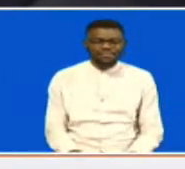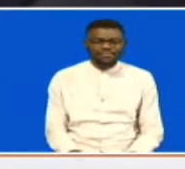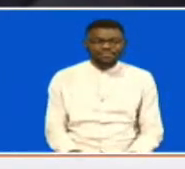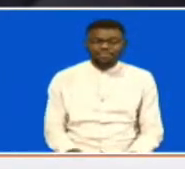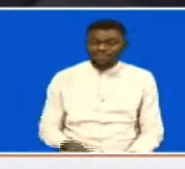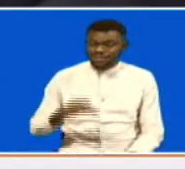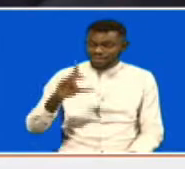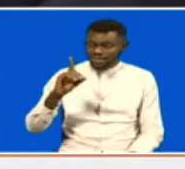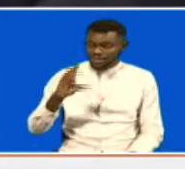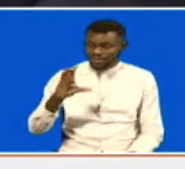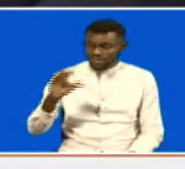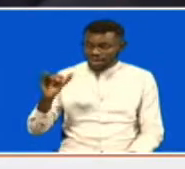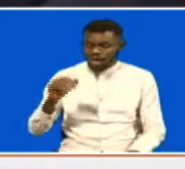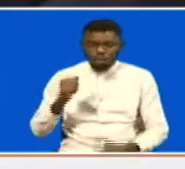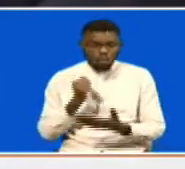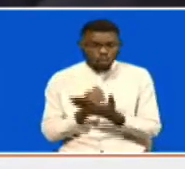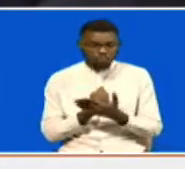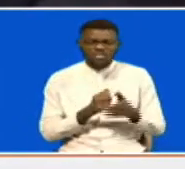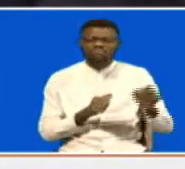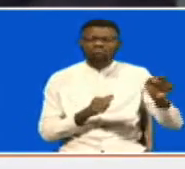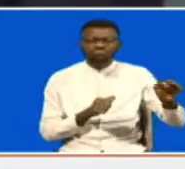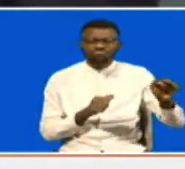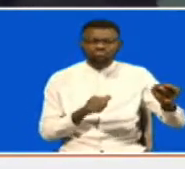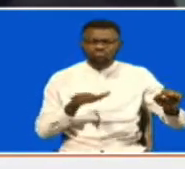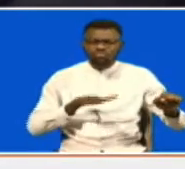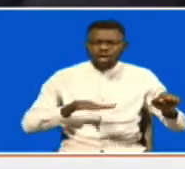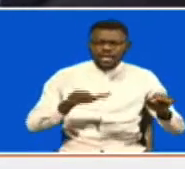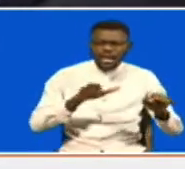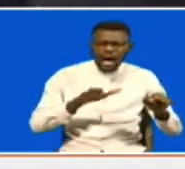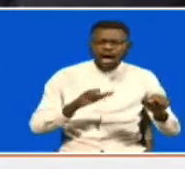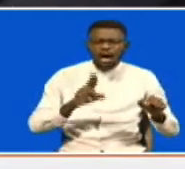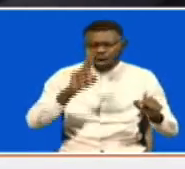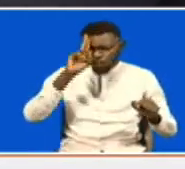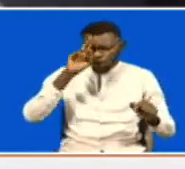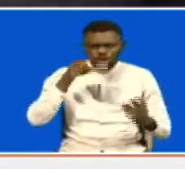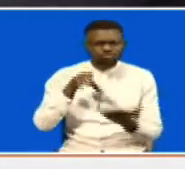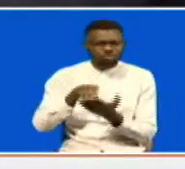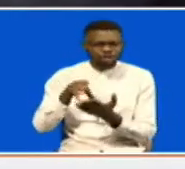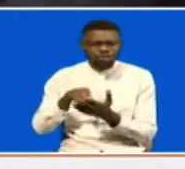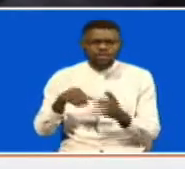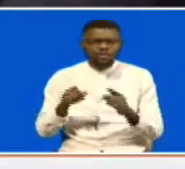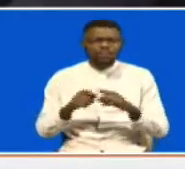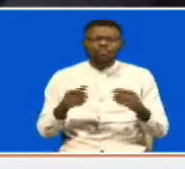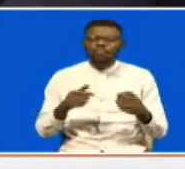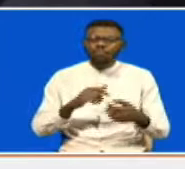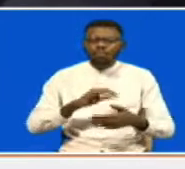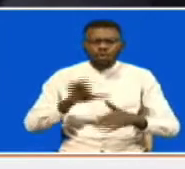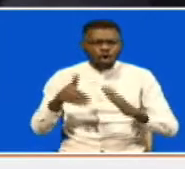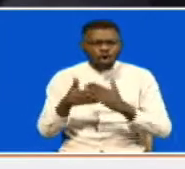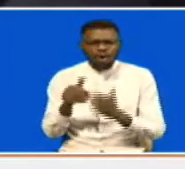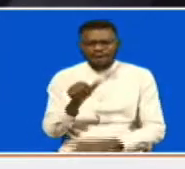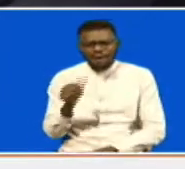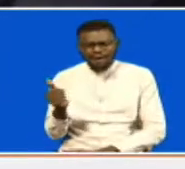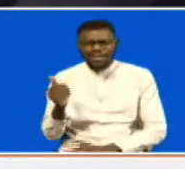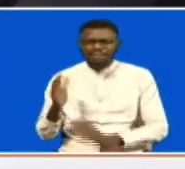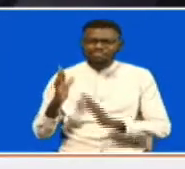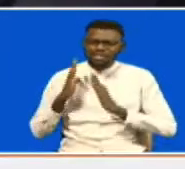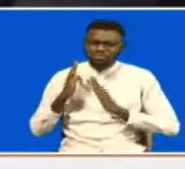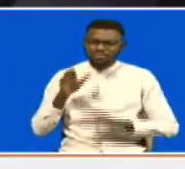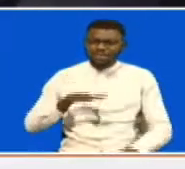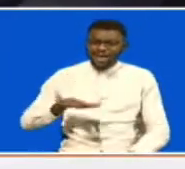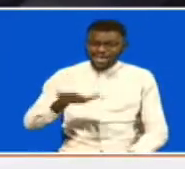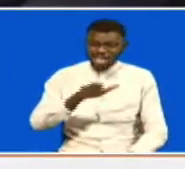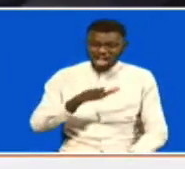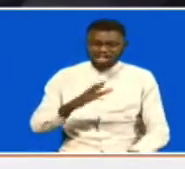The DCI headquarters, police stations, and all other security